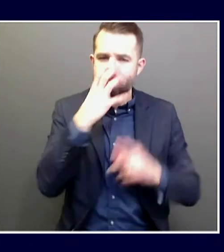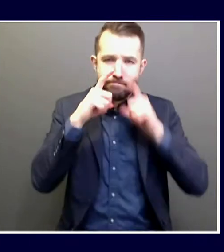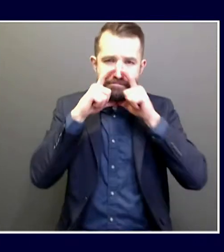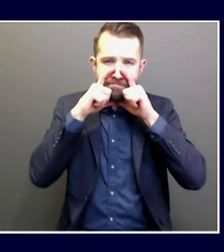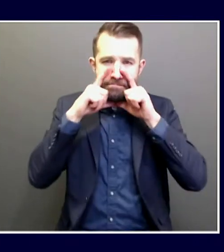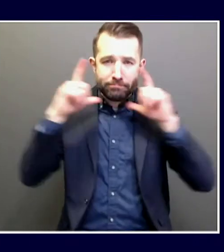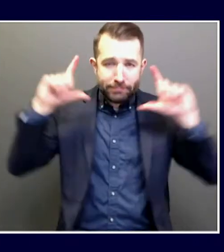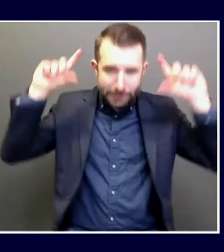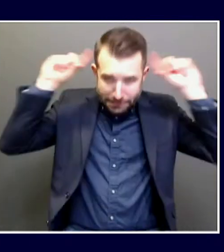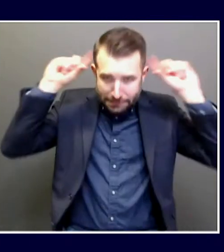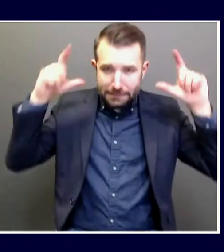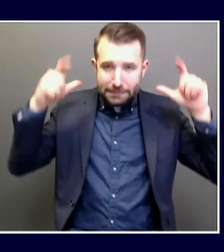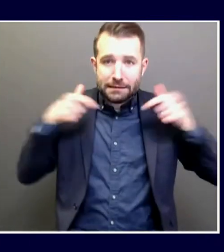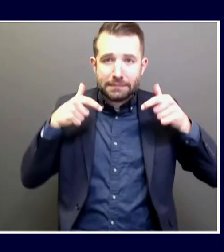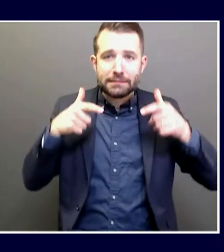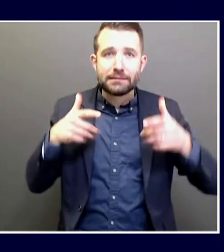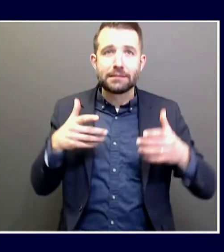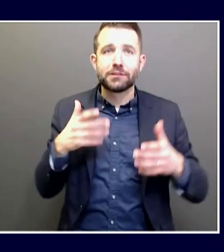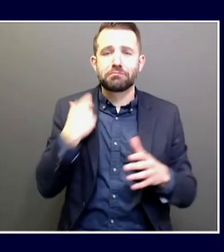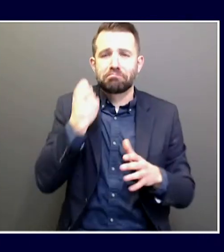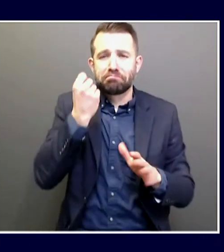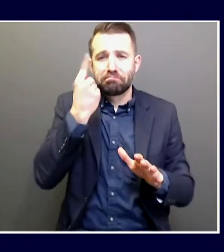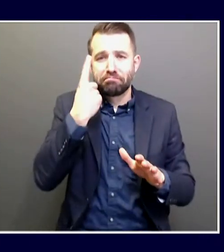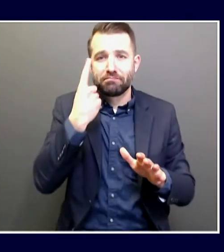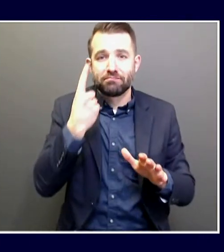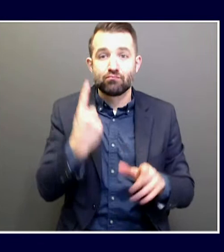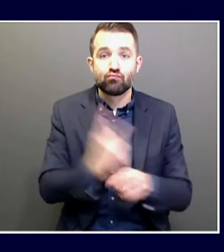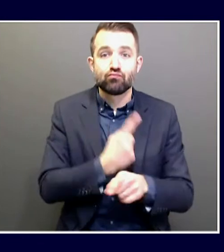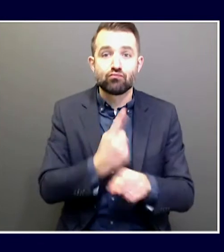a mainstay of a lot of the way that we can all protect ourselves.